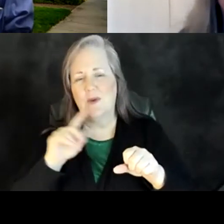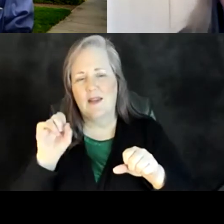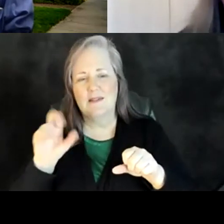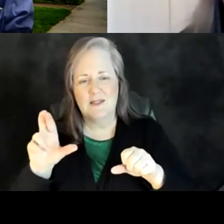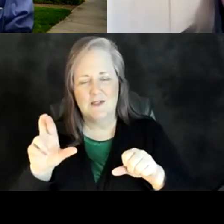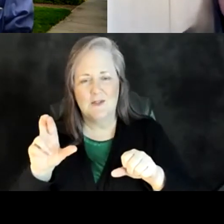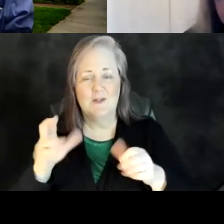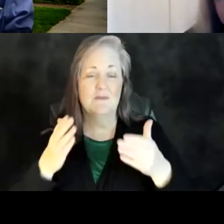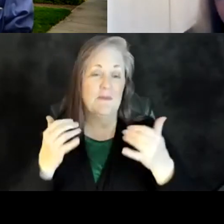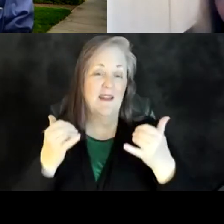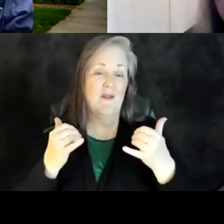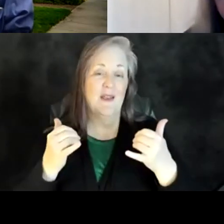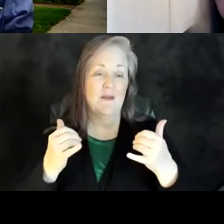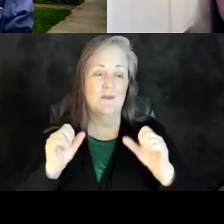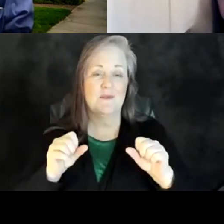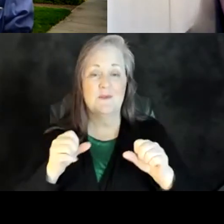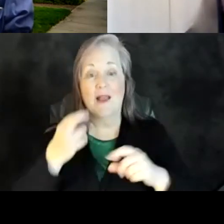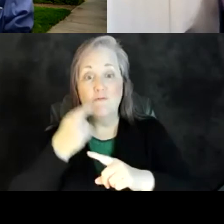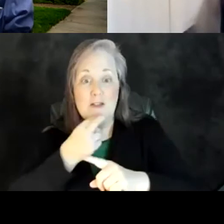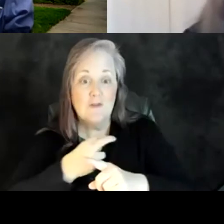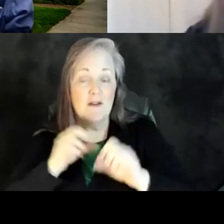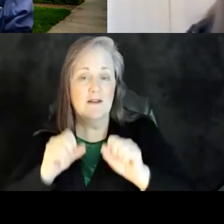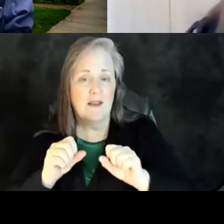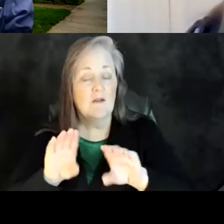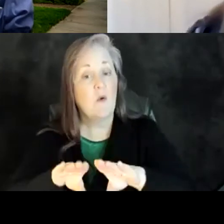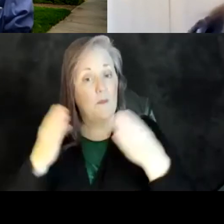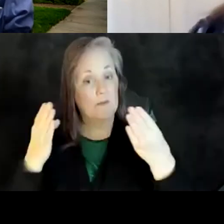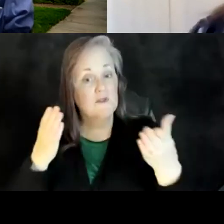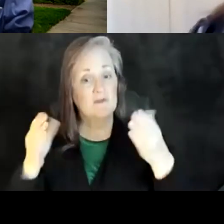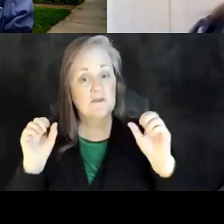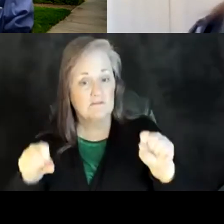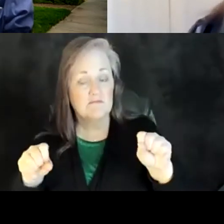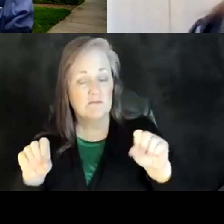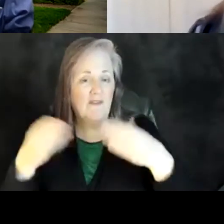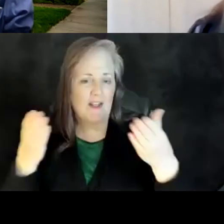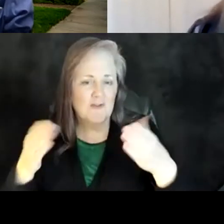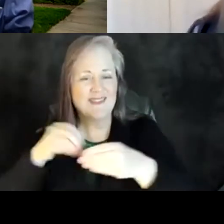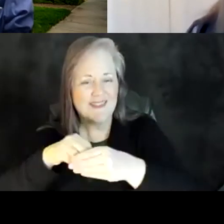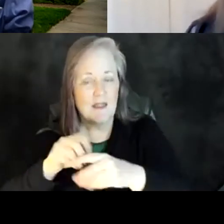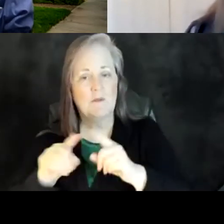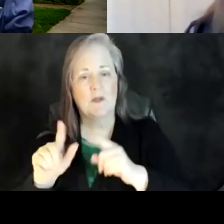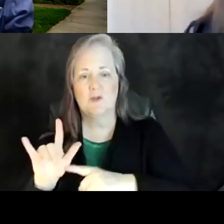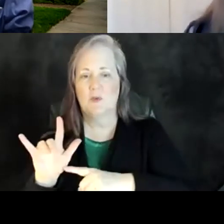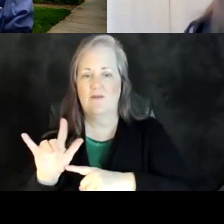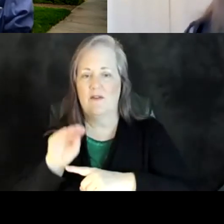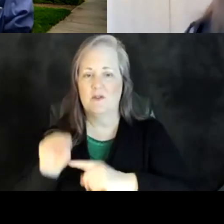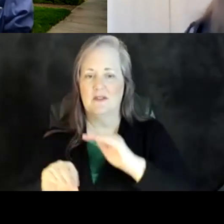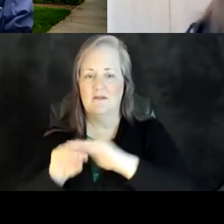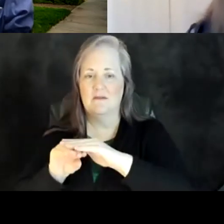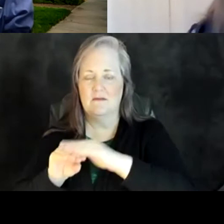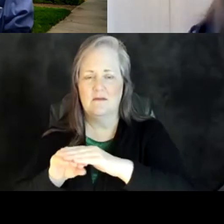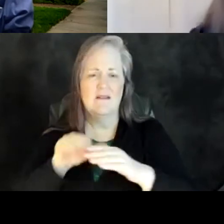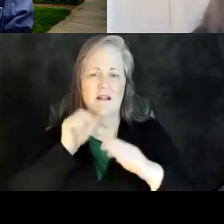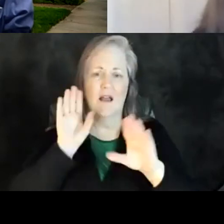now able to, for example, restaurants are able to have indoor service, but only at 25%. And we're not just